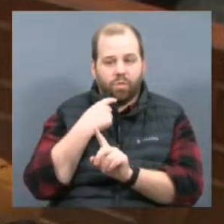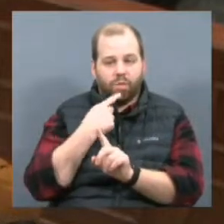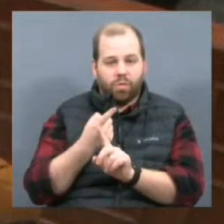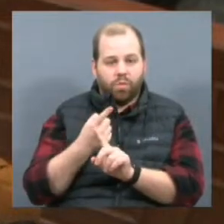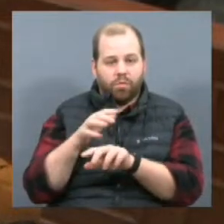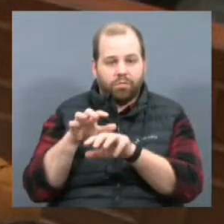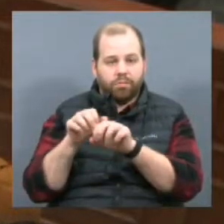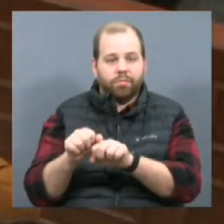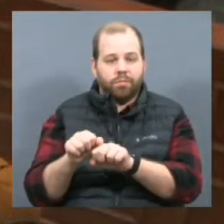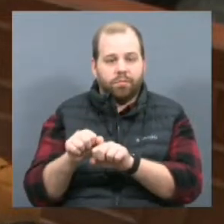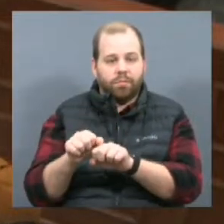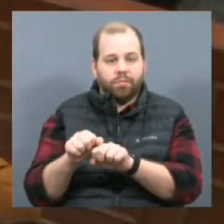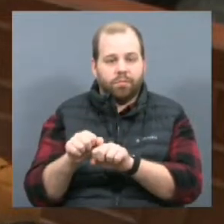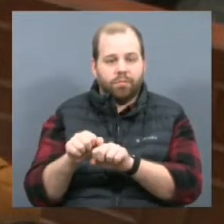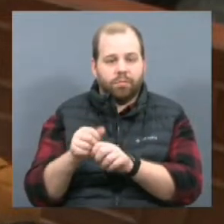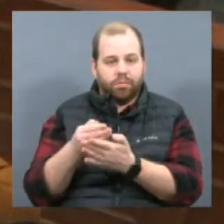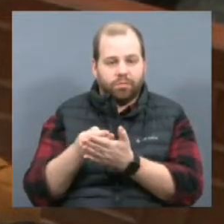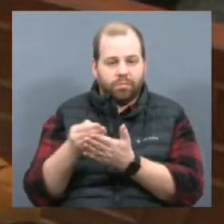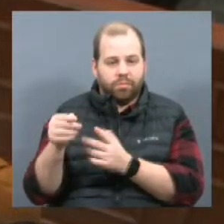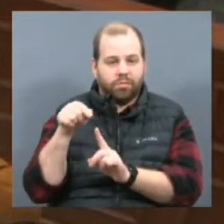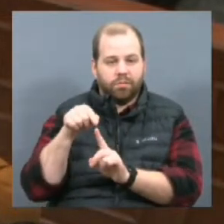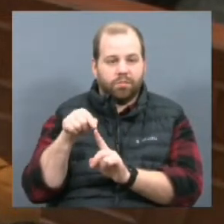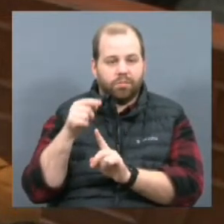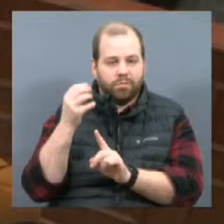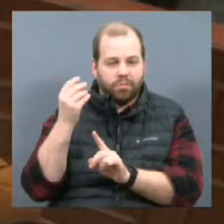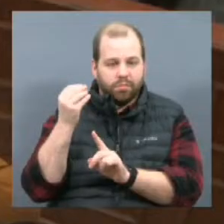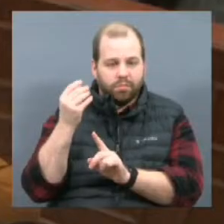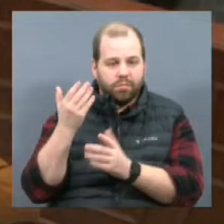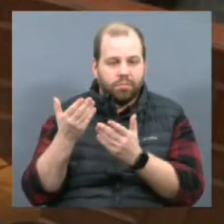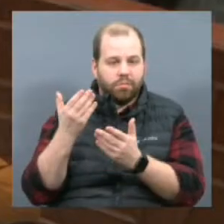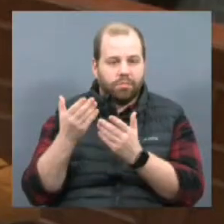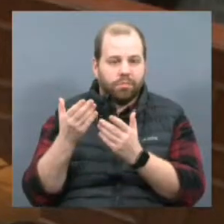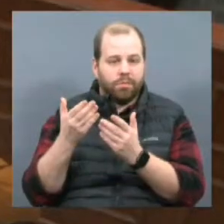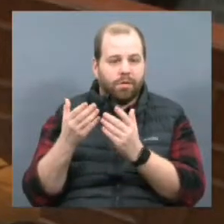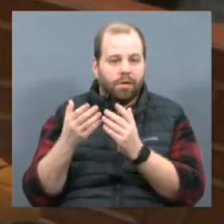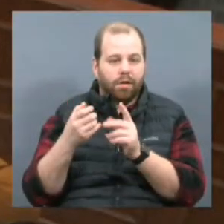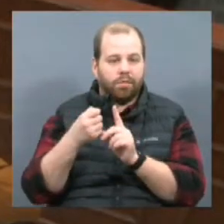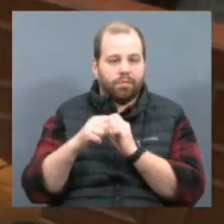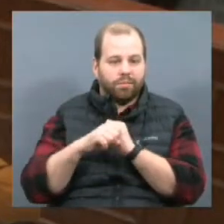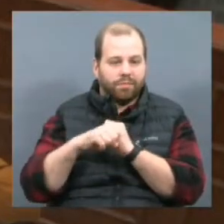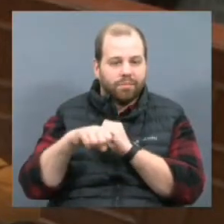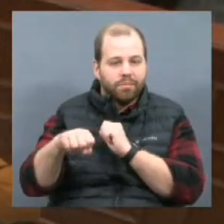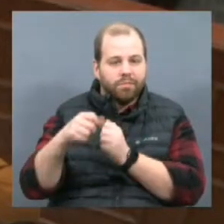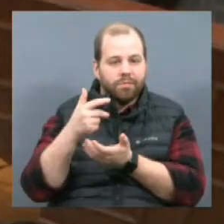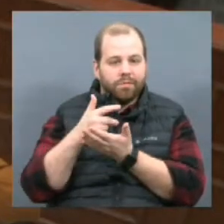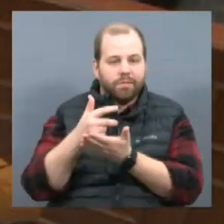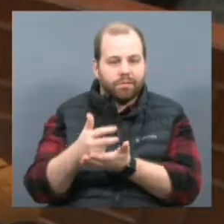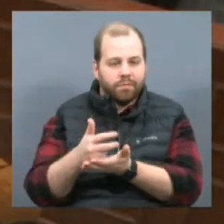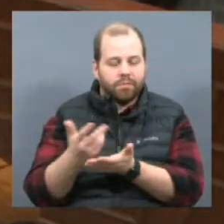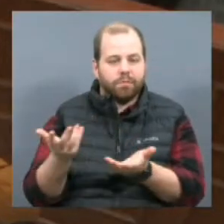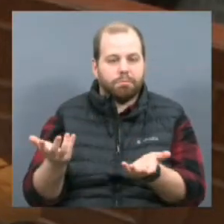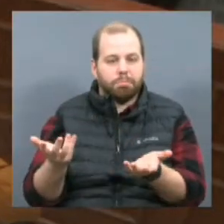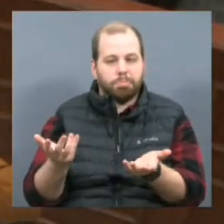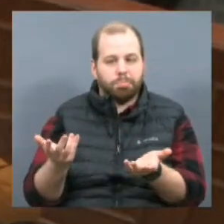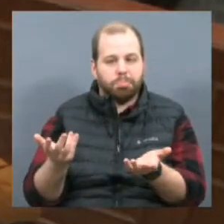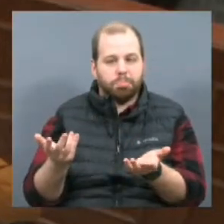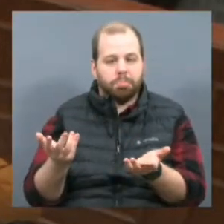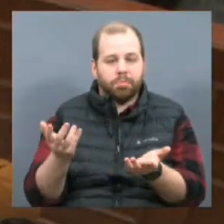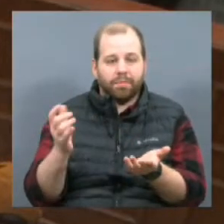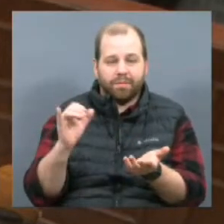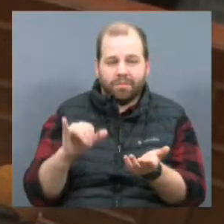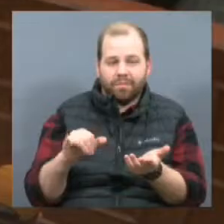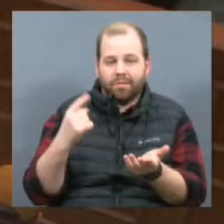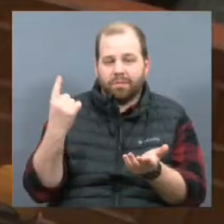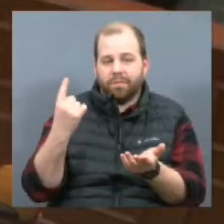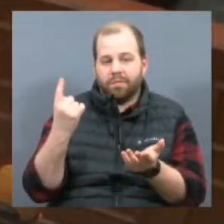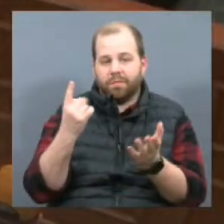purchased with thoughts of like extended parking potentially. So that was kind of always